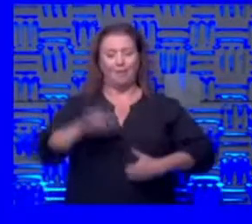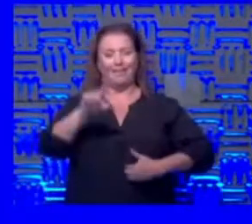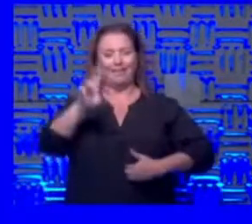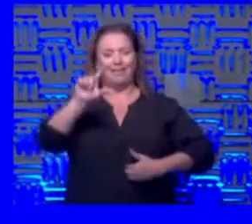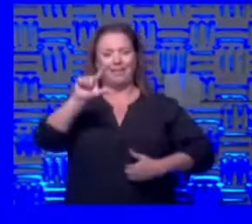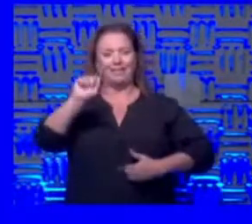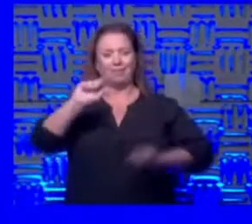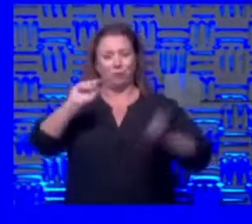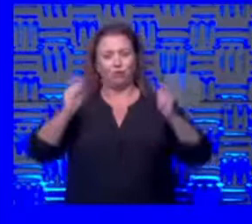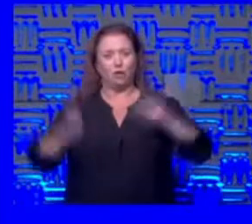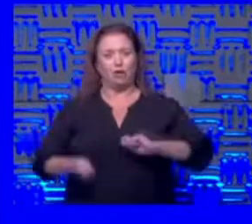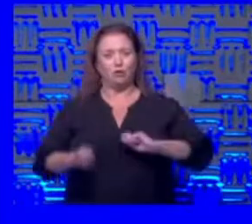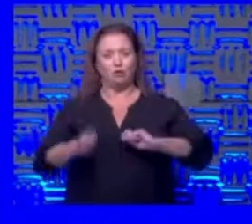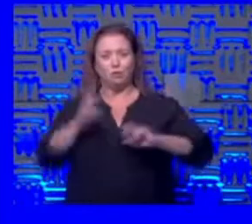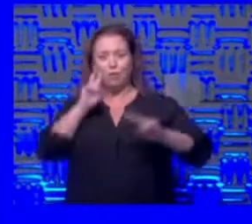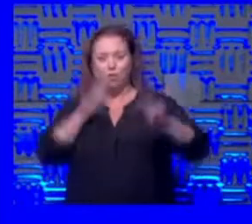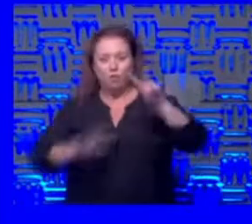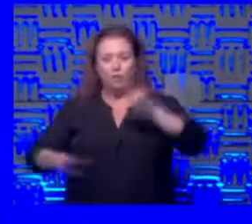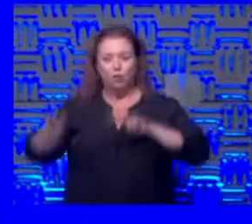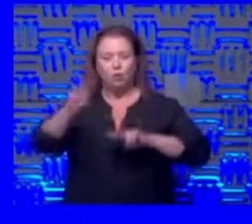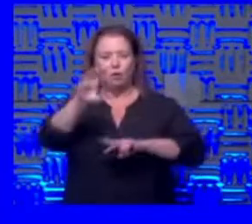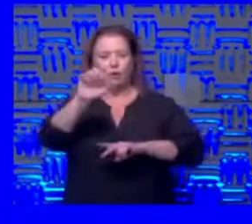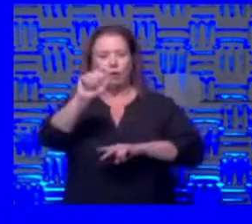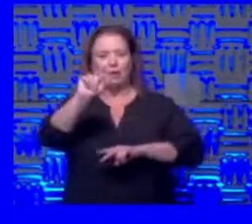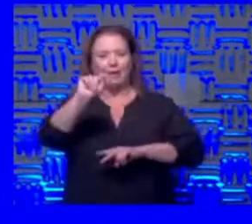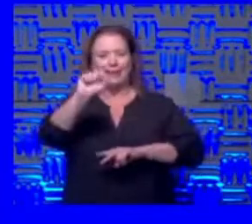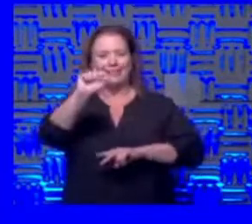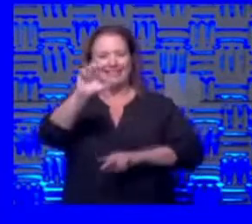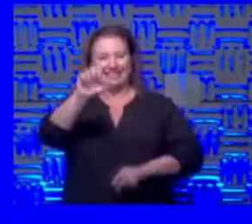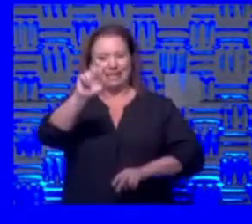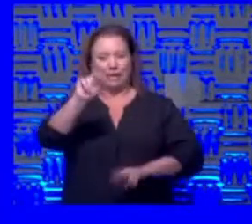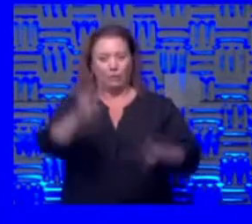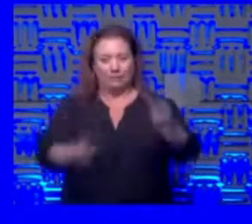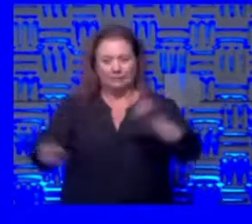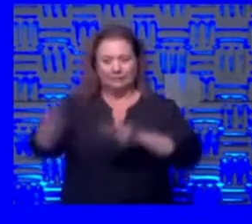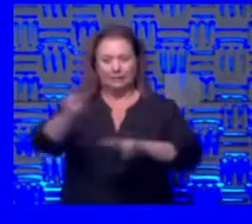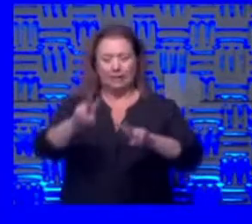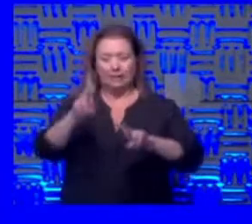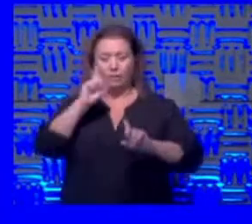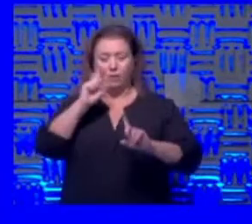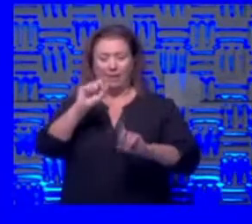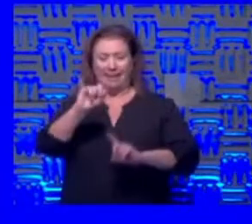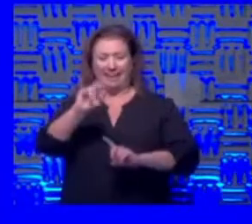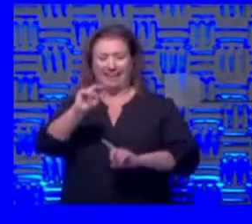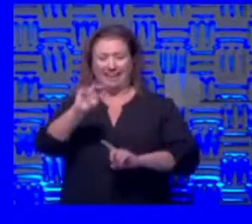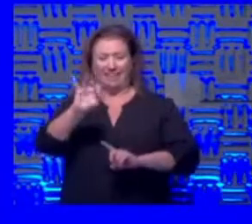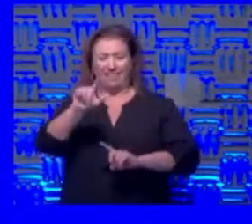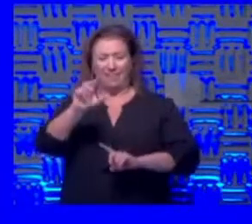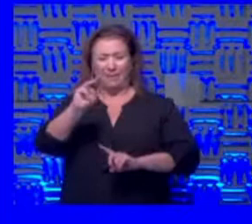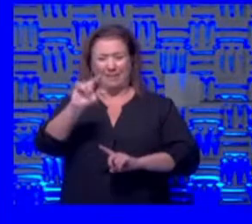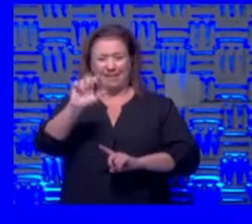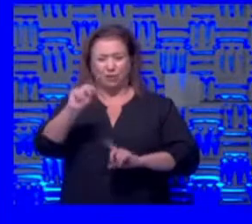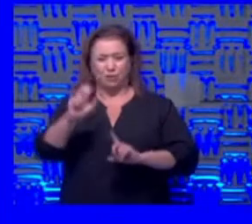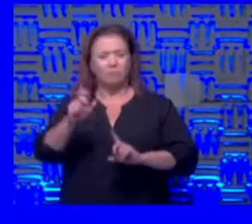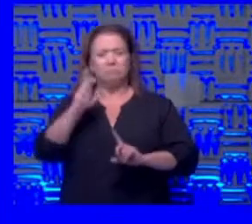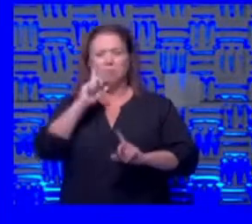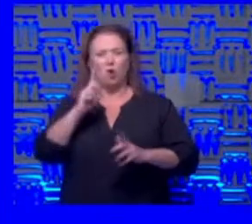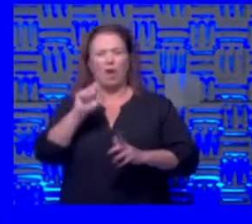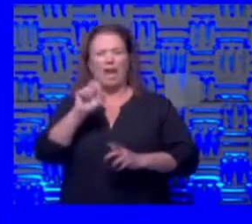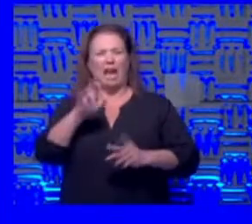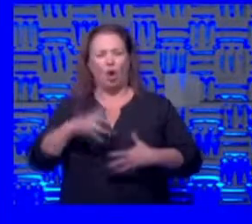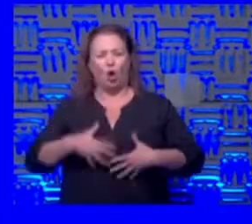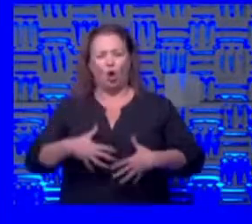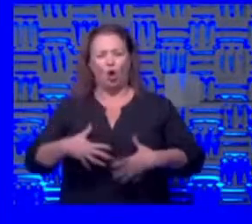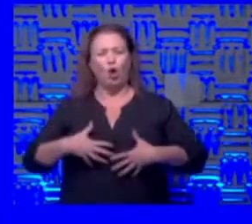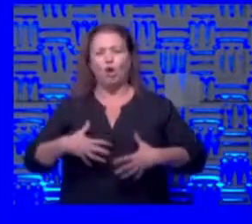under CAT scan. If you have that inflammatory process going on, you are probably not going to be having good air exchange anyways, and so you're probably going to be